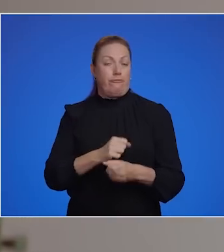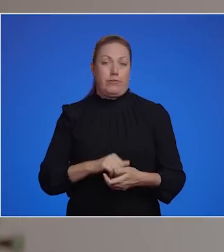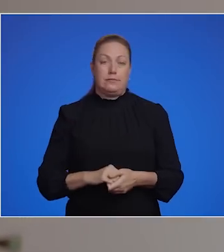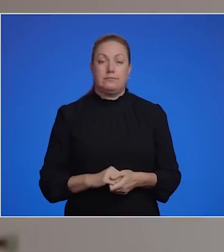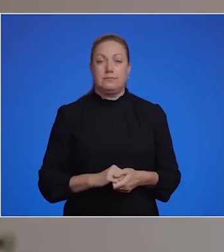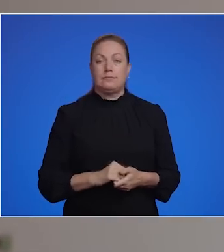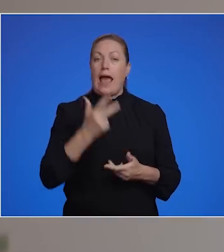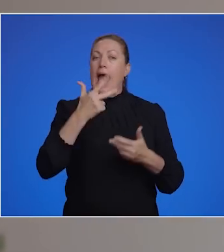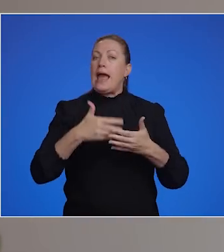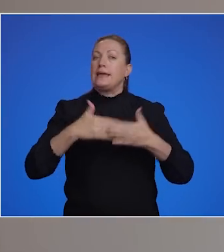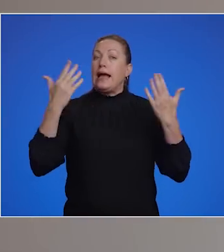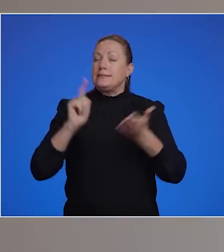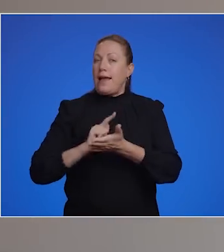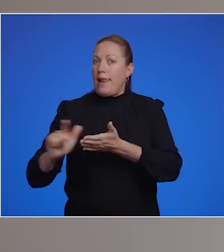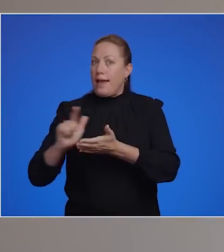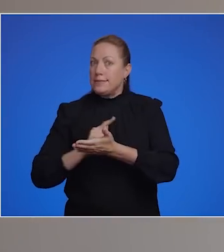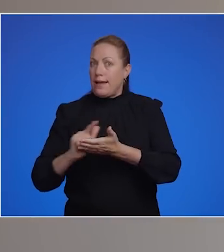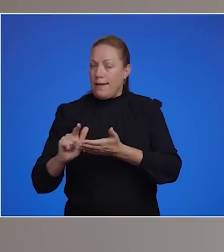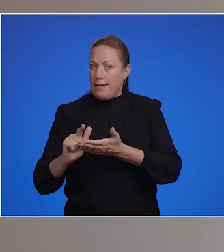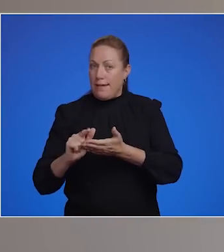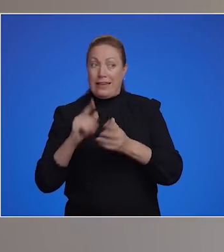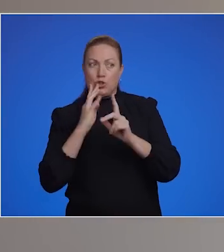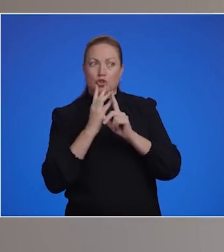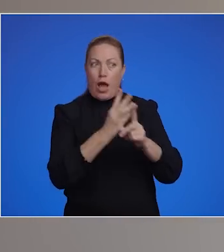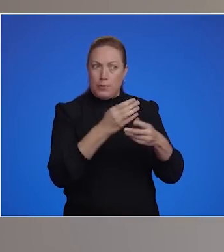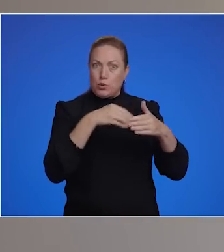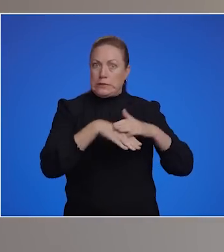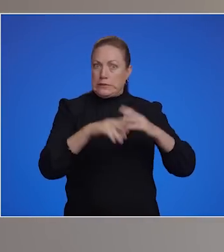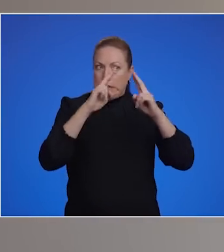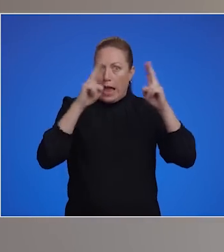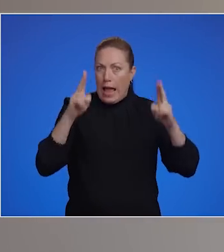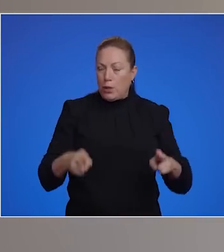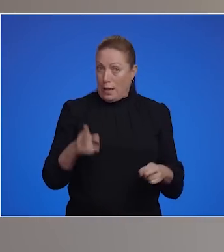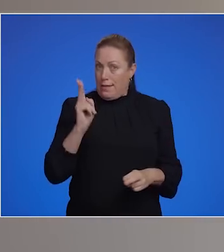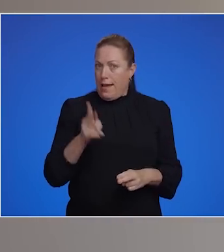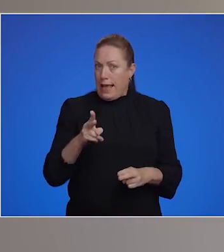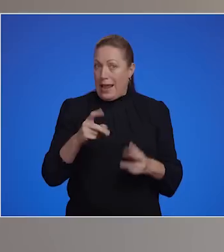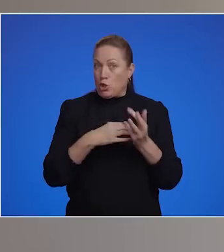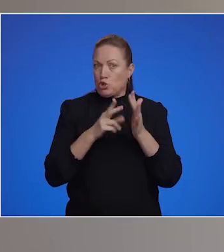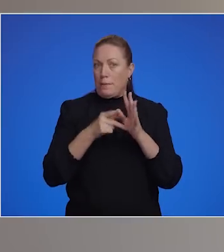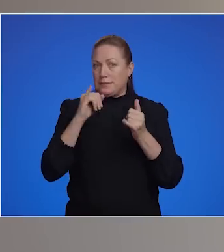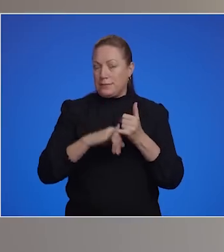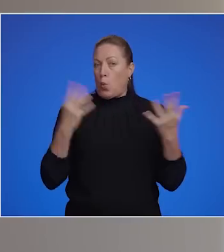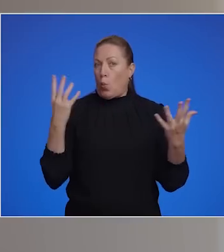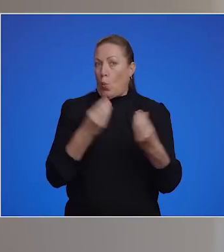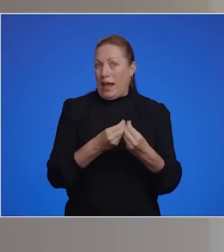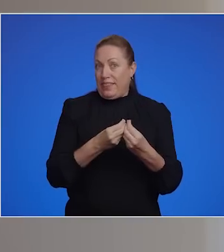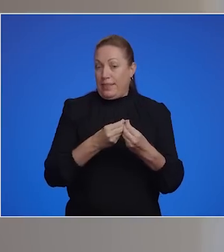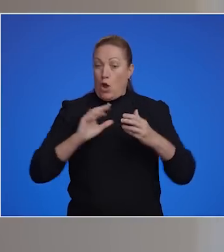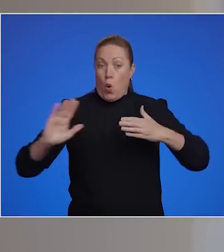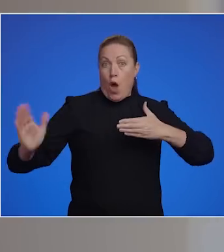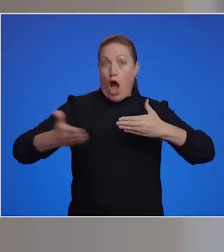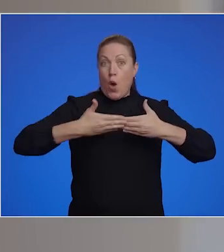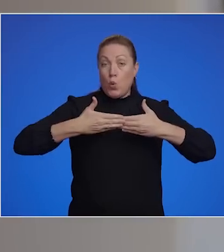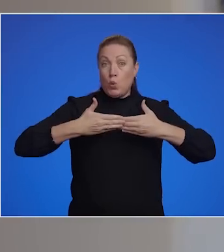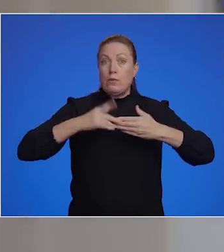8 days later, the disciples were in the house again, and Thomas was with them. The doors were closed, but Jesus